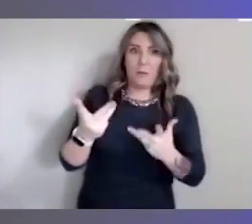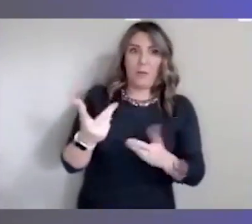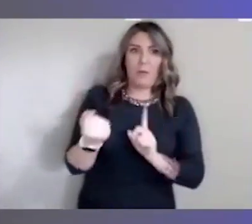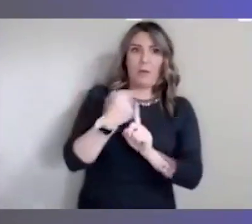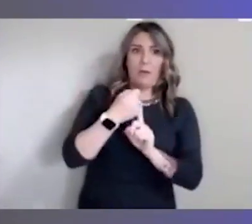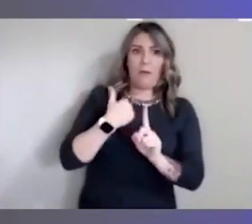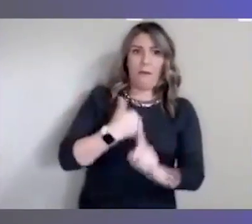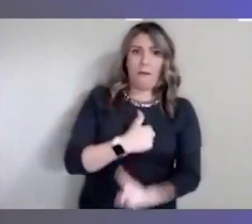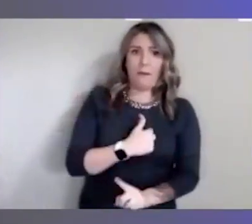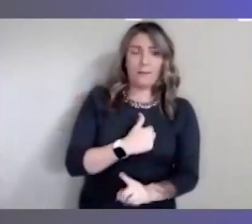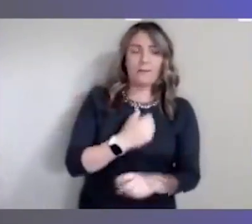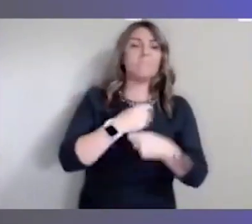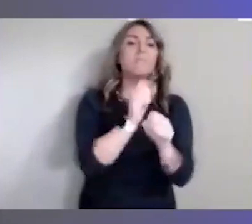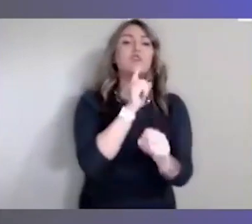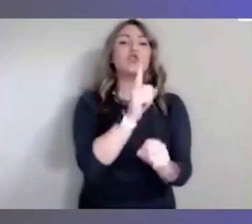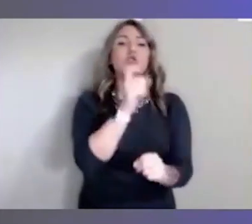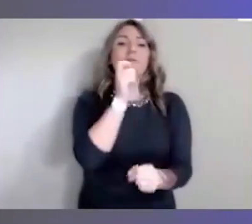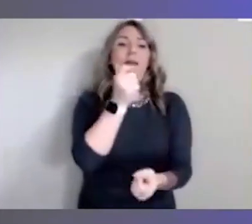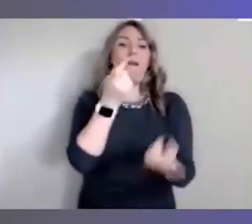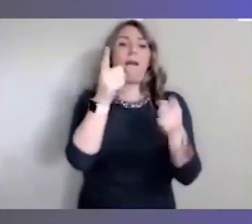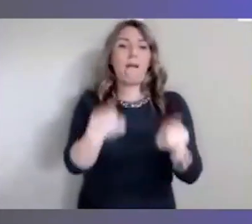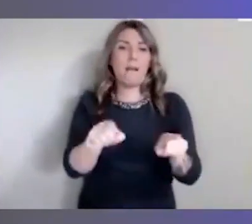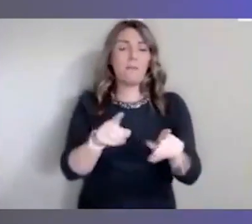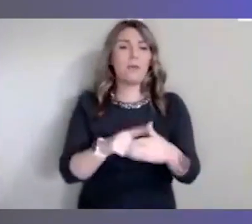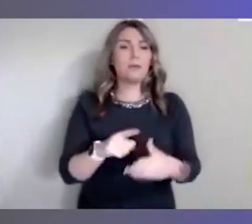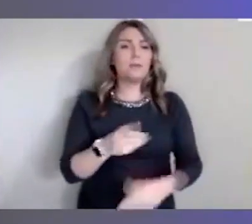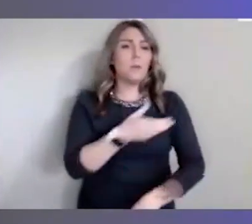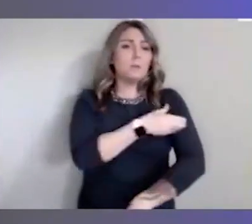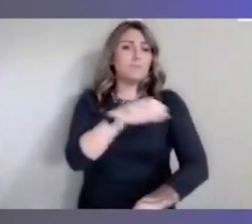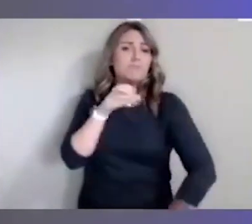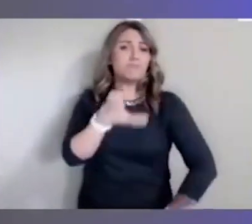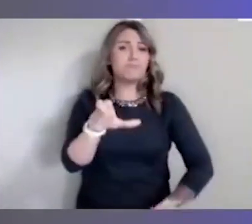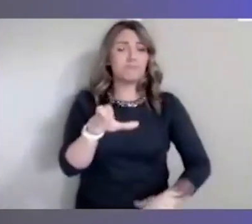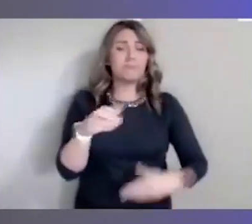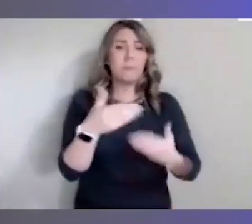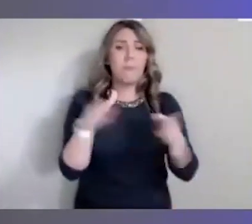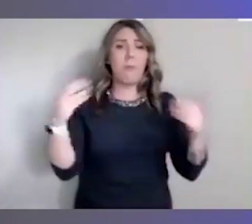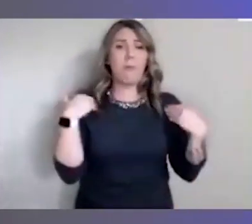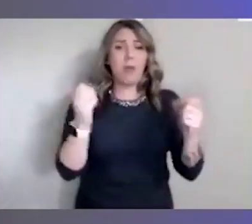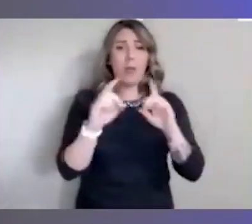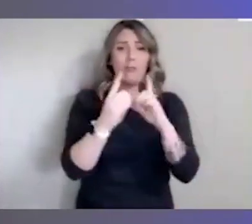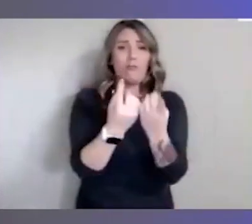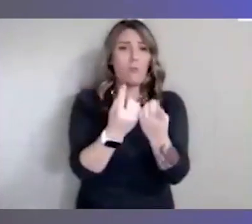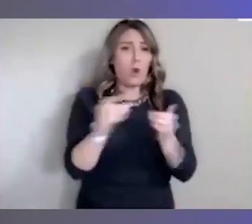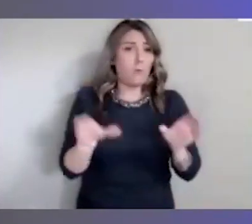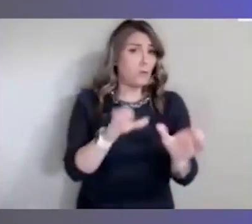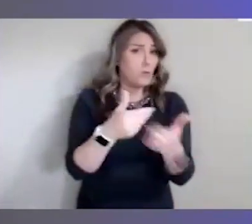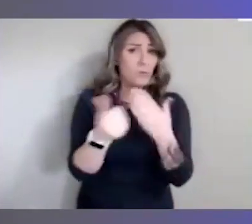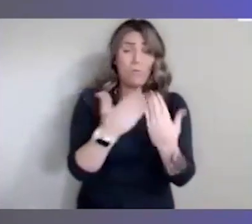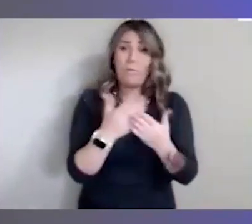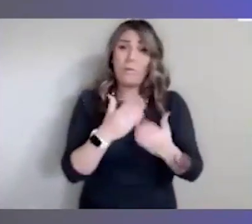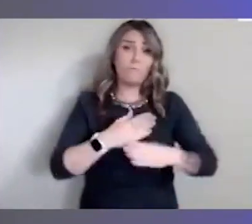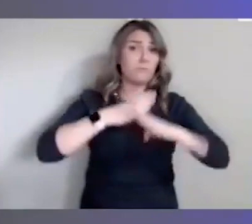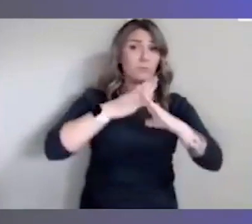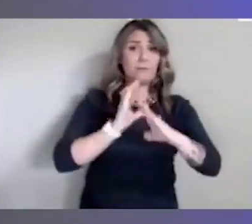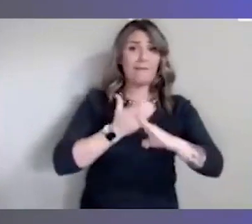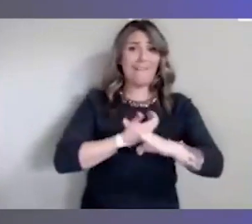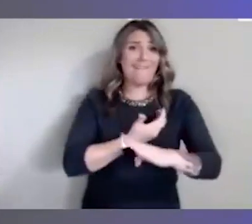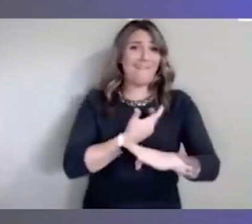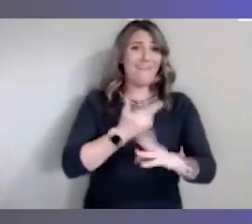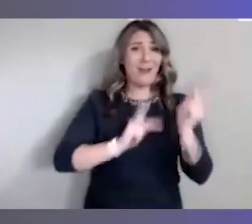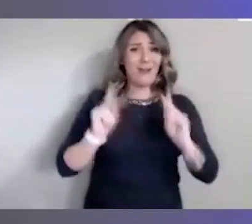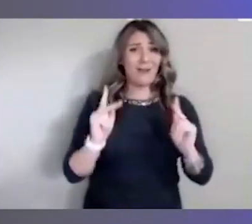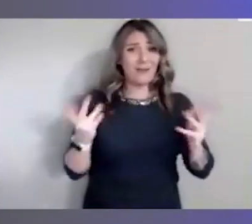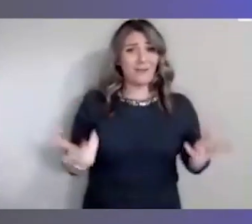there. And we empowered our public health department to do what it needed to do, frankly, to protect our citizens. And I